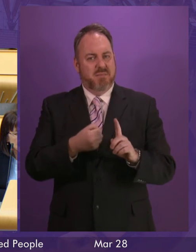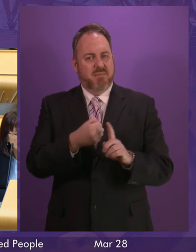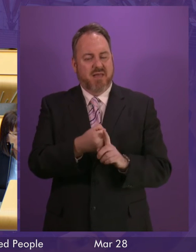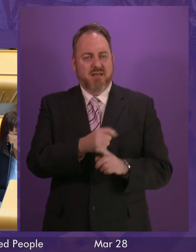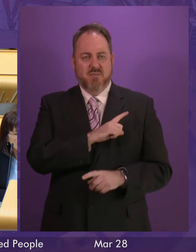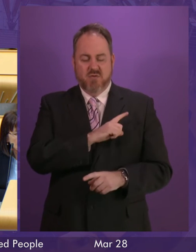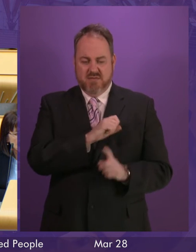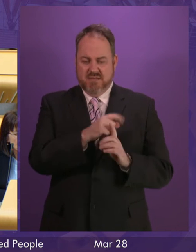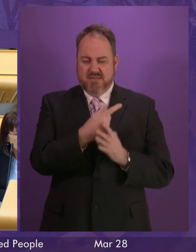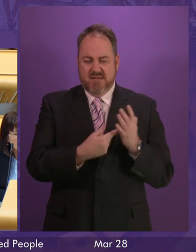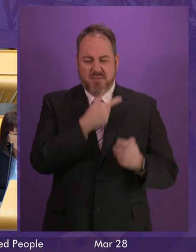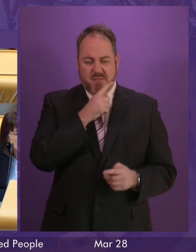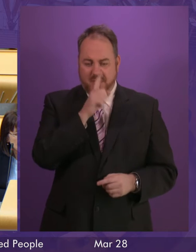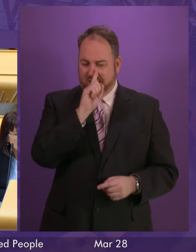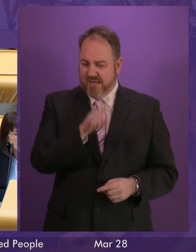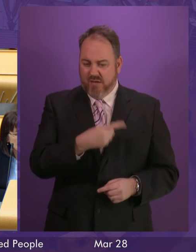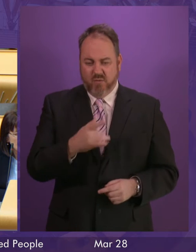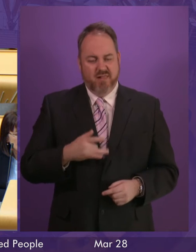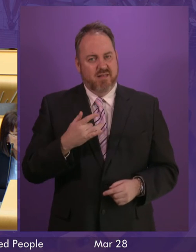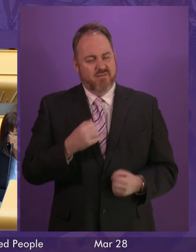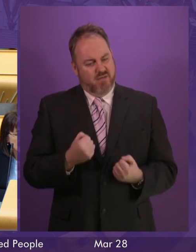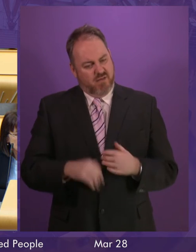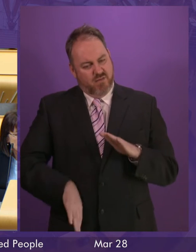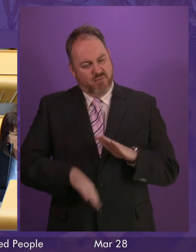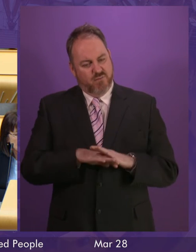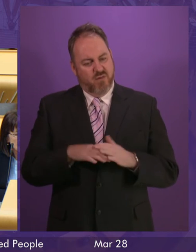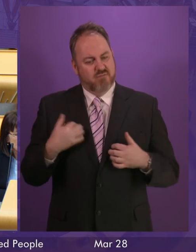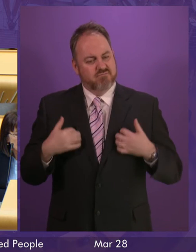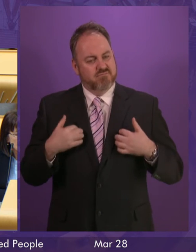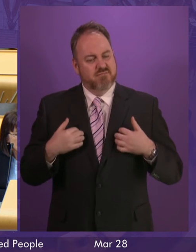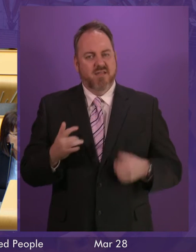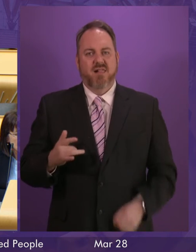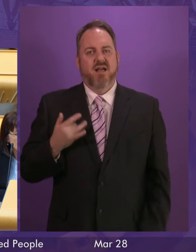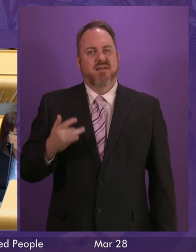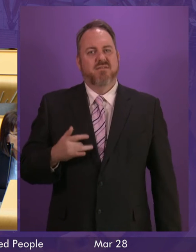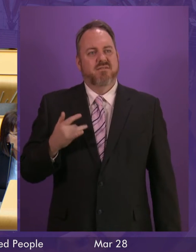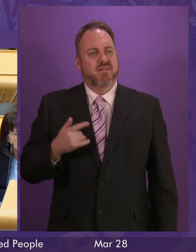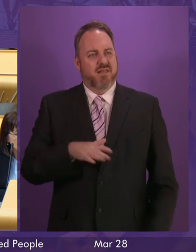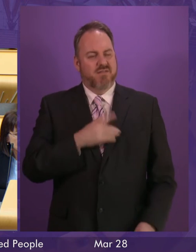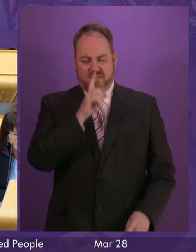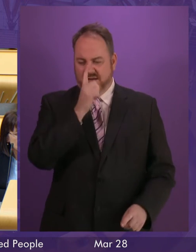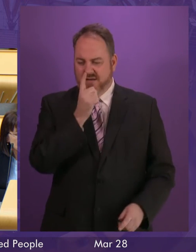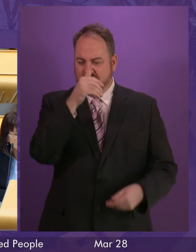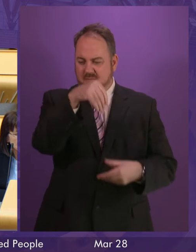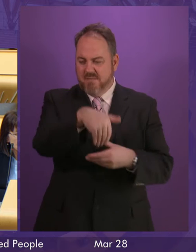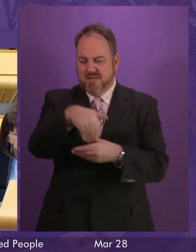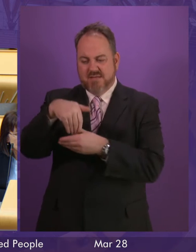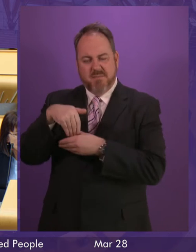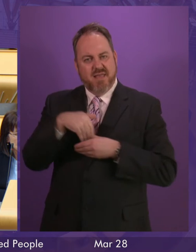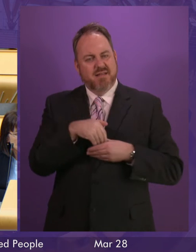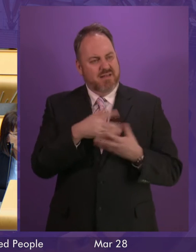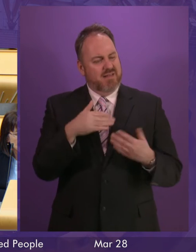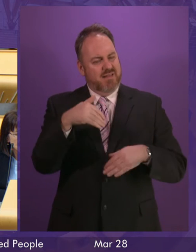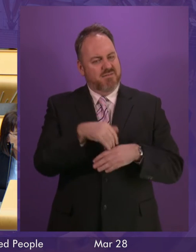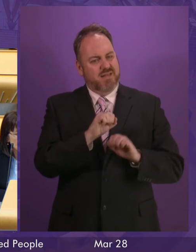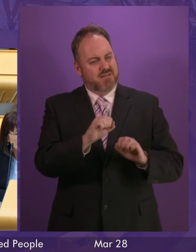from living their fullest lives, because it can be isolating, hindering participation, and will have a wider impact on the